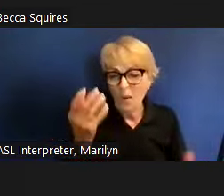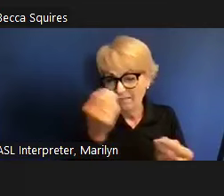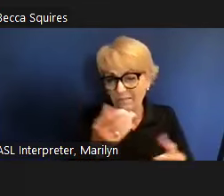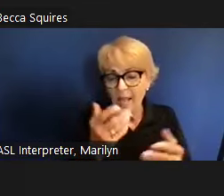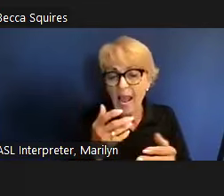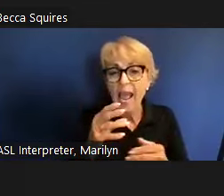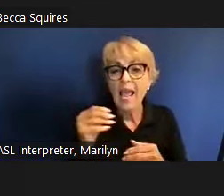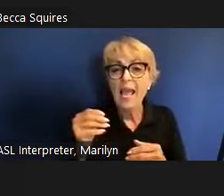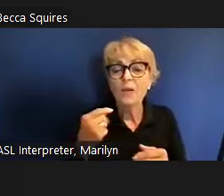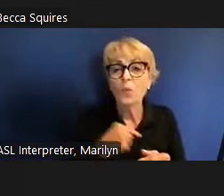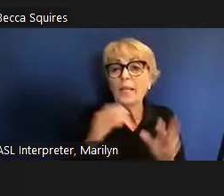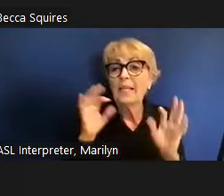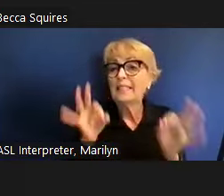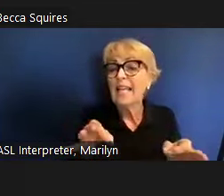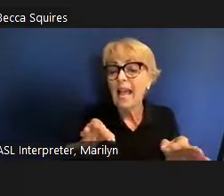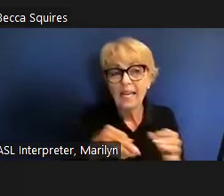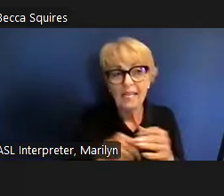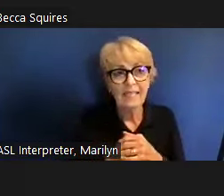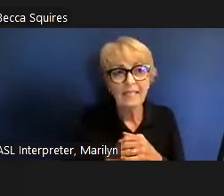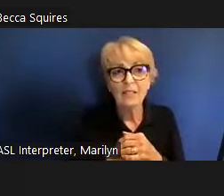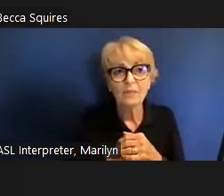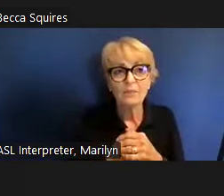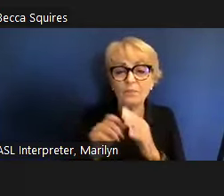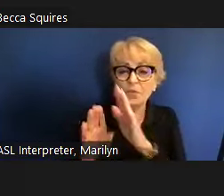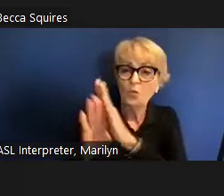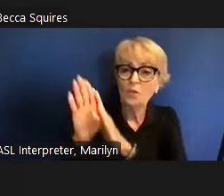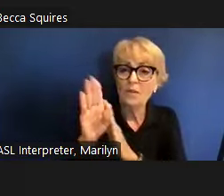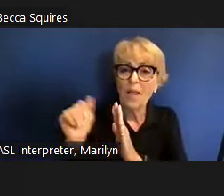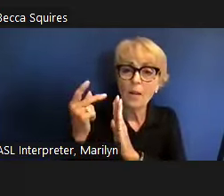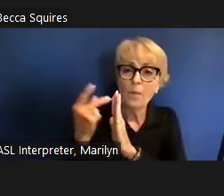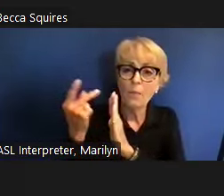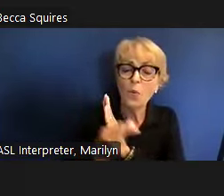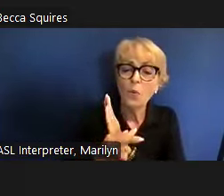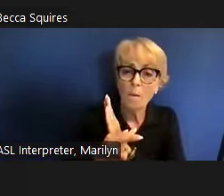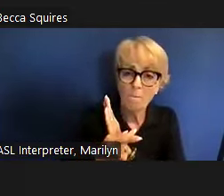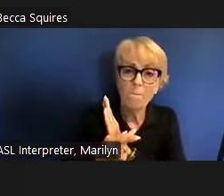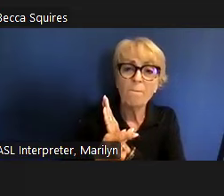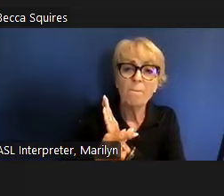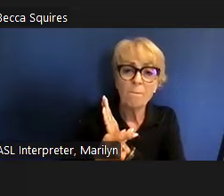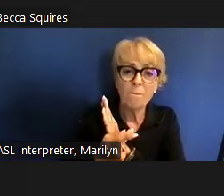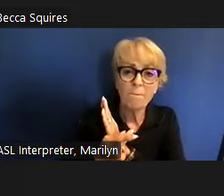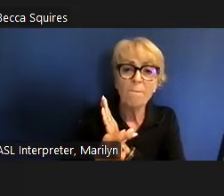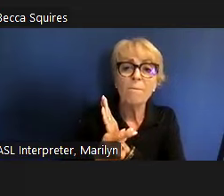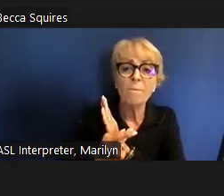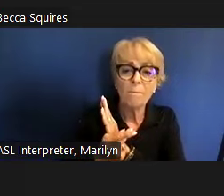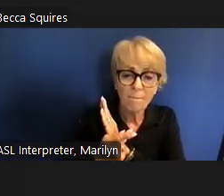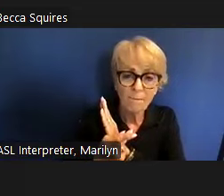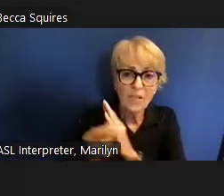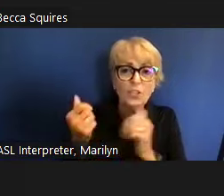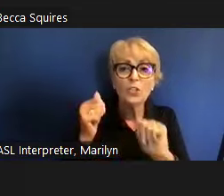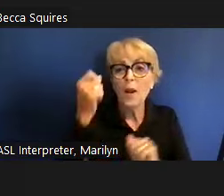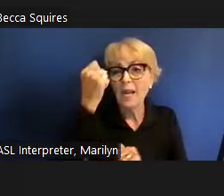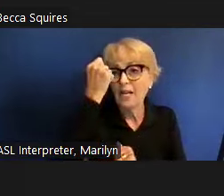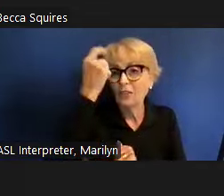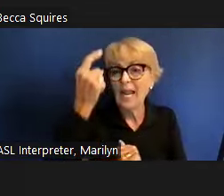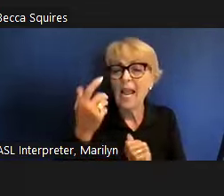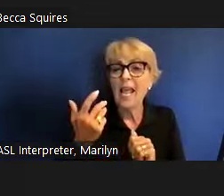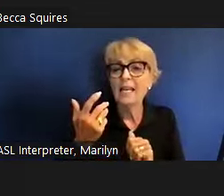And so what we decided to do is to develop a program that to try and understand what is